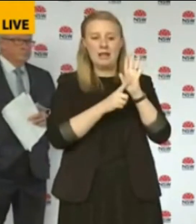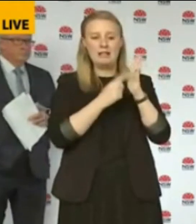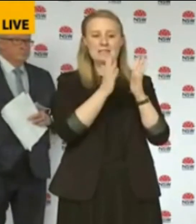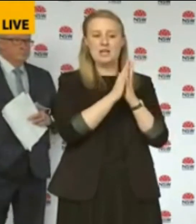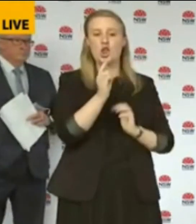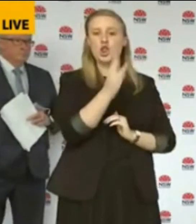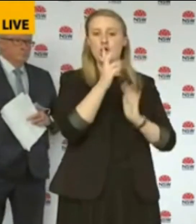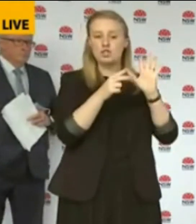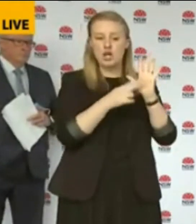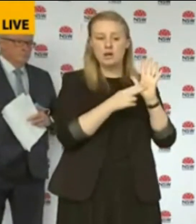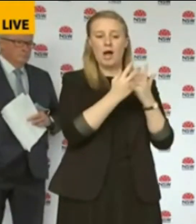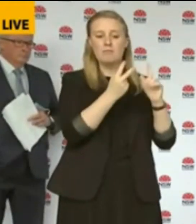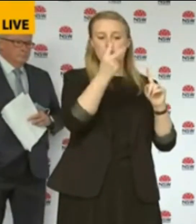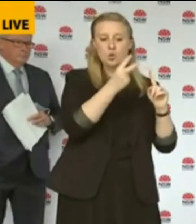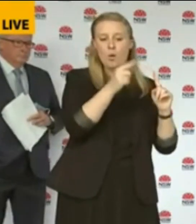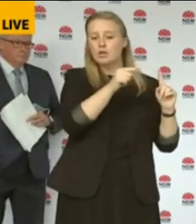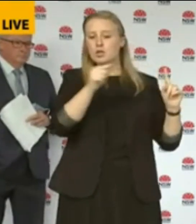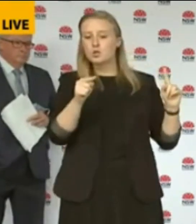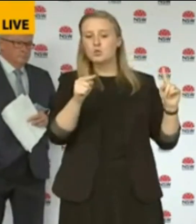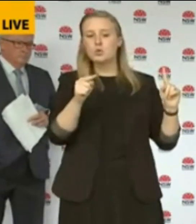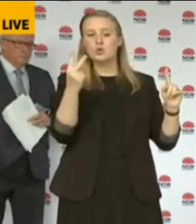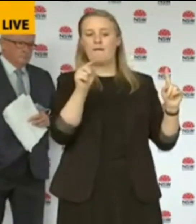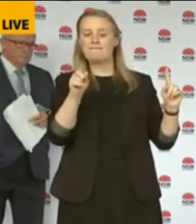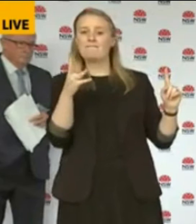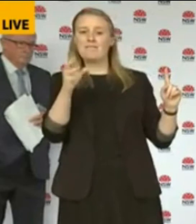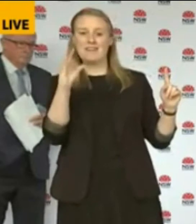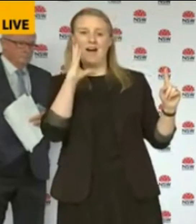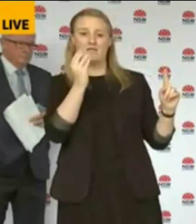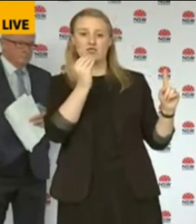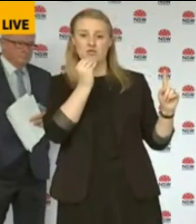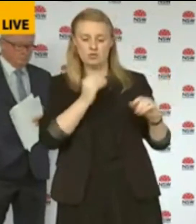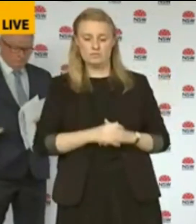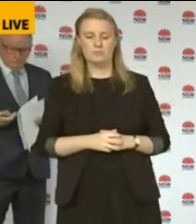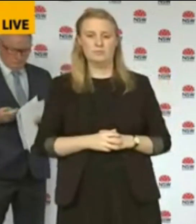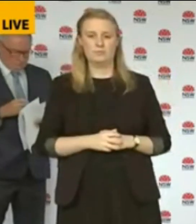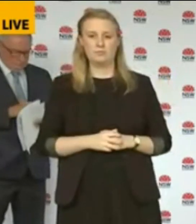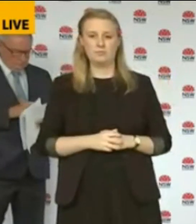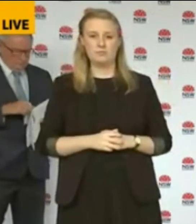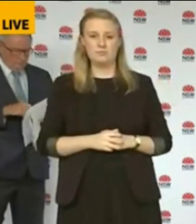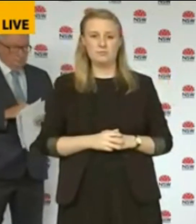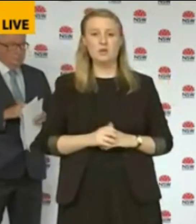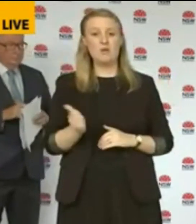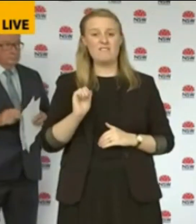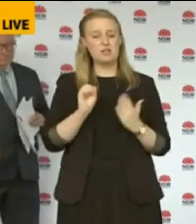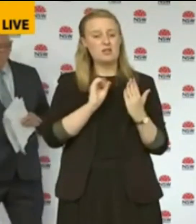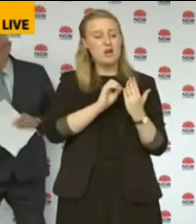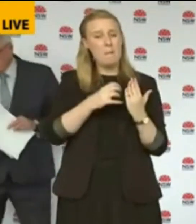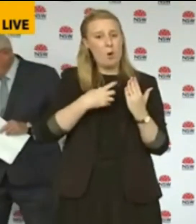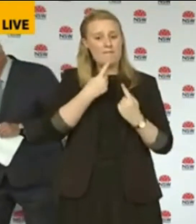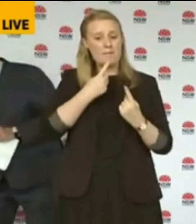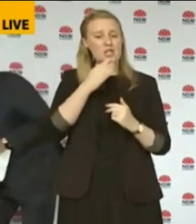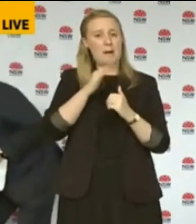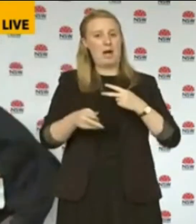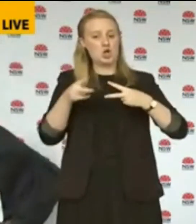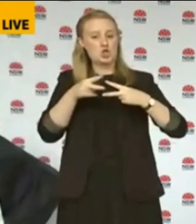January, 12:30 p.m. to 12:50 p.m. We have also upgraded our advice for 2 of our Western New South Wales